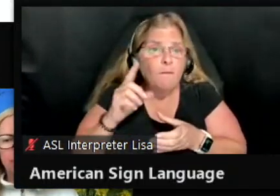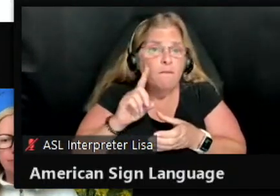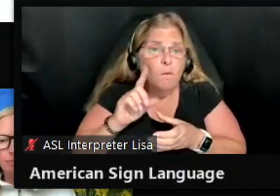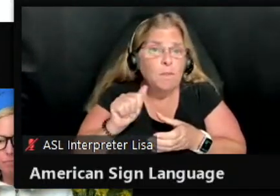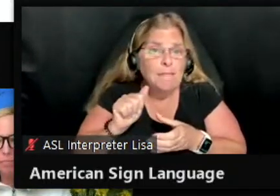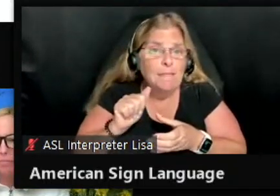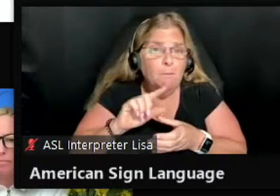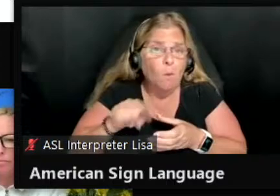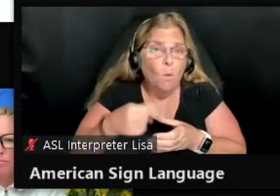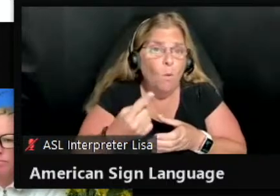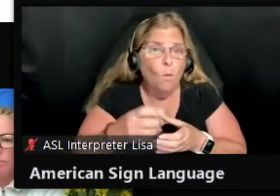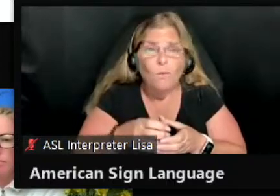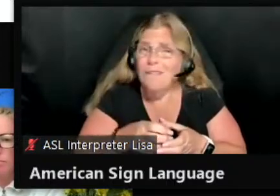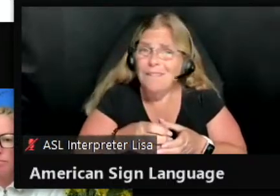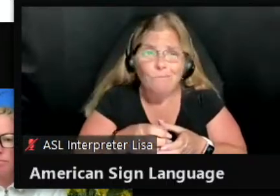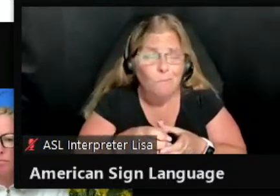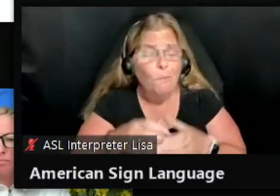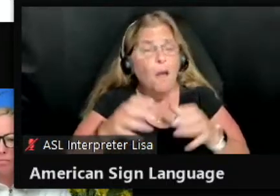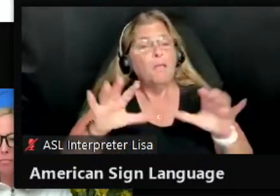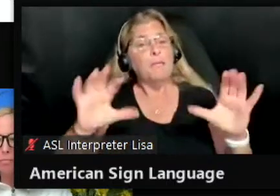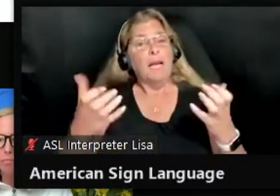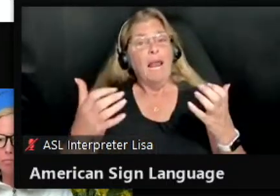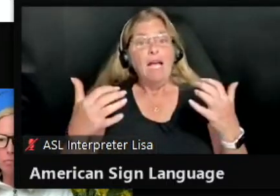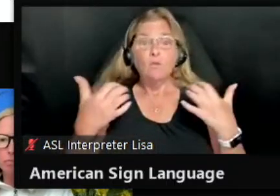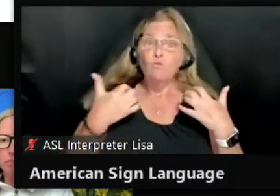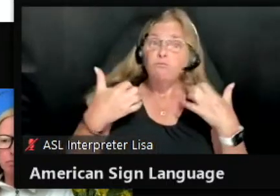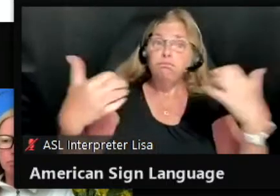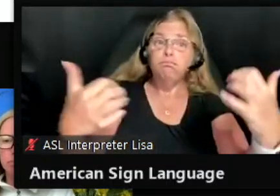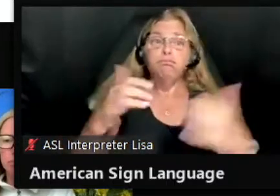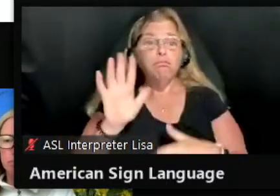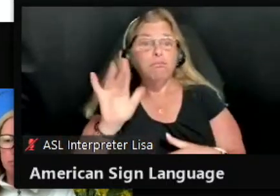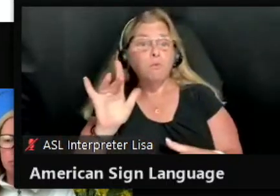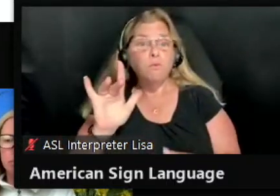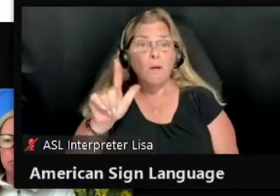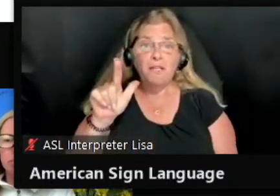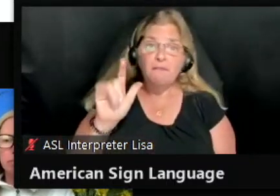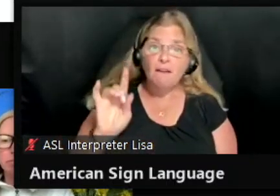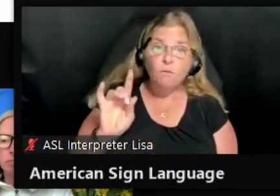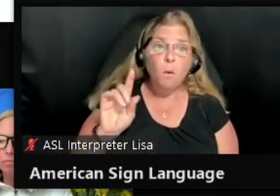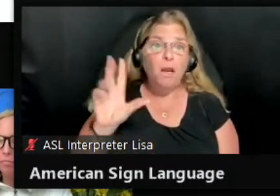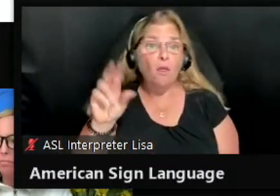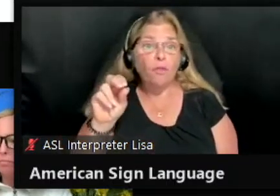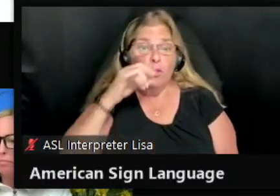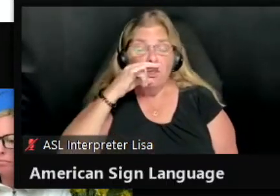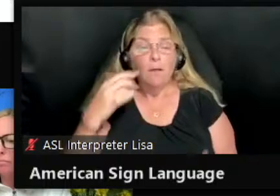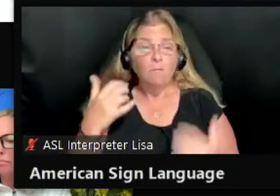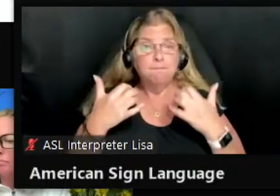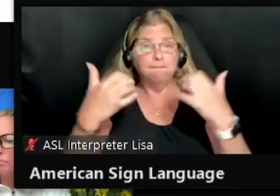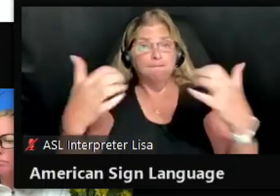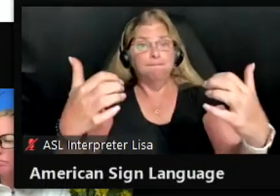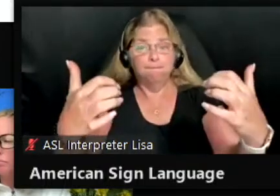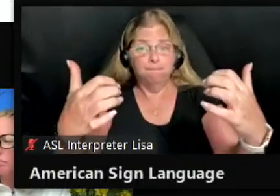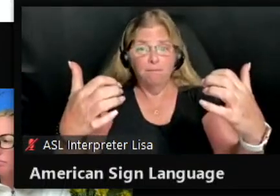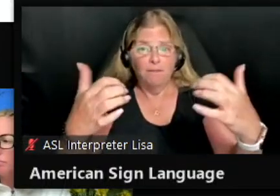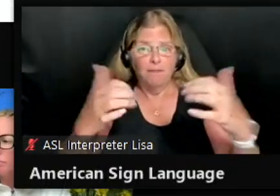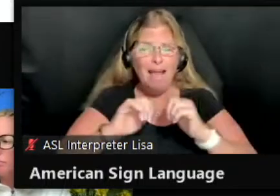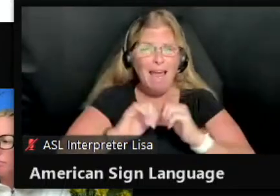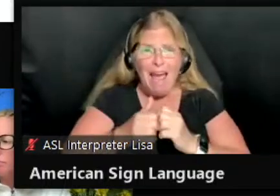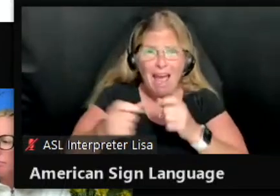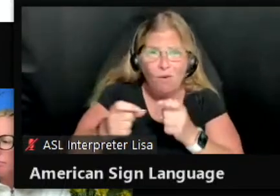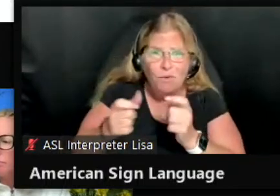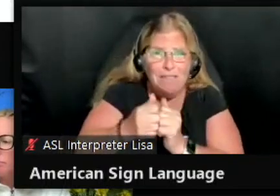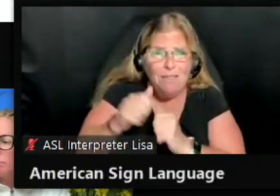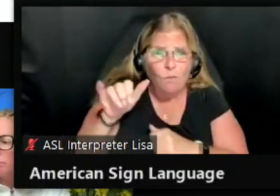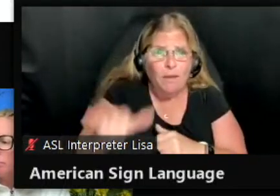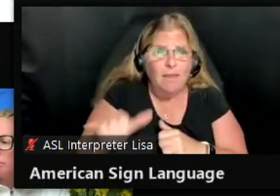how a teacher with 25, 28, 30 kids in their classroom is supposed to deal without